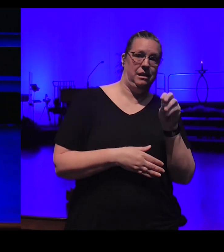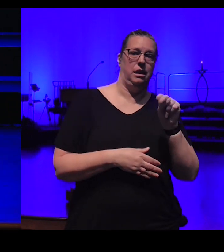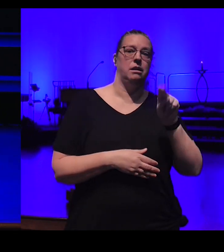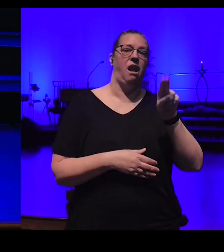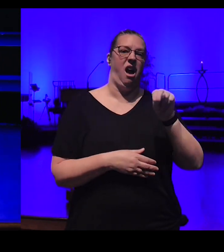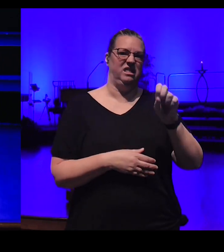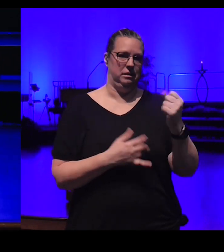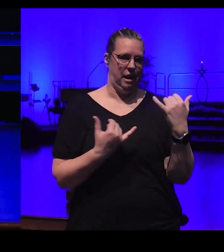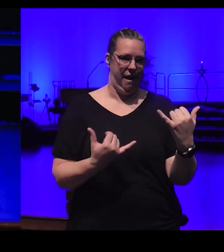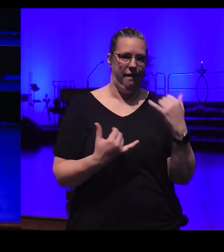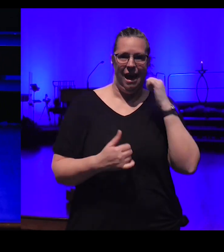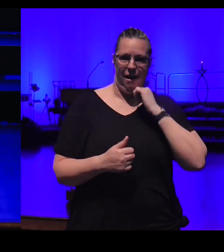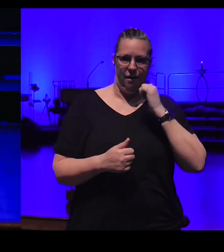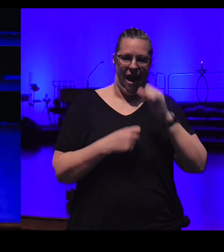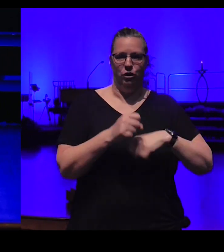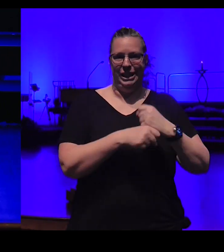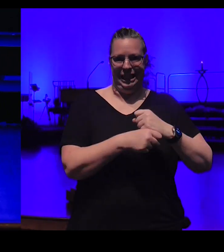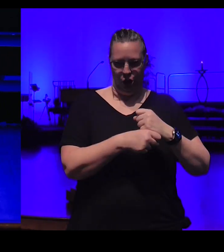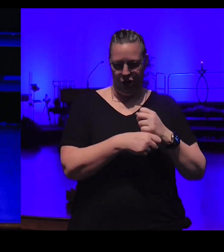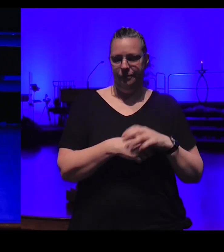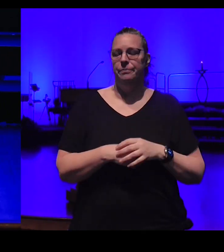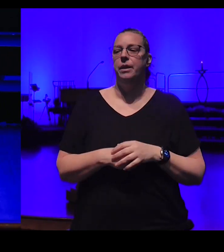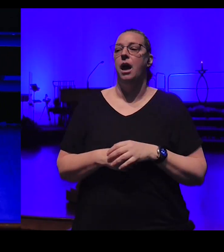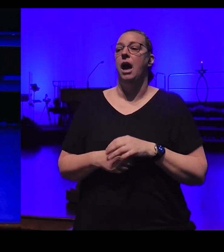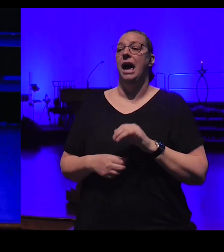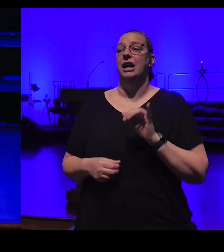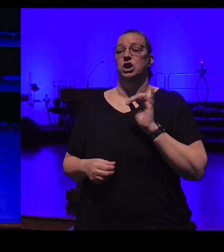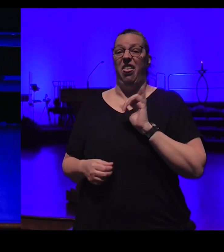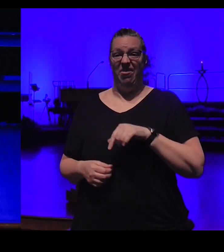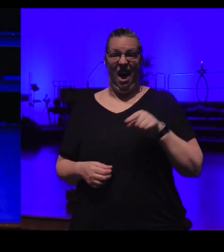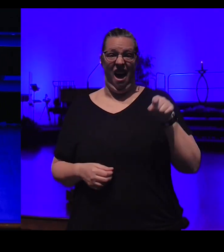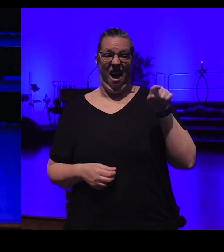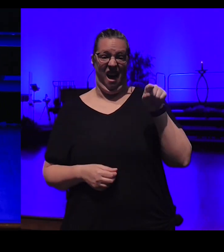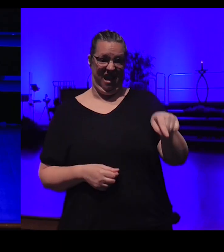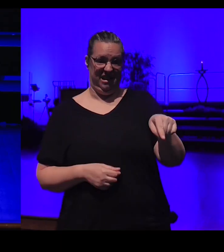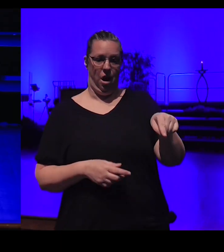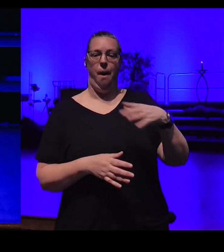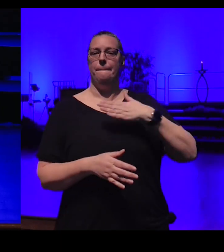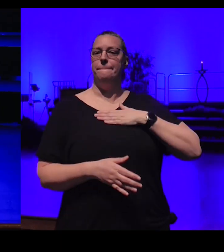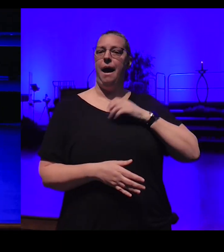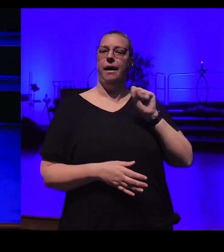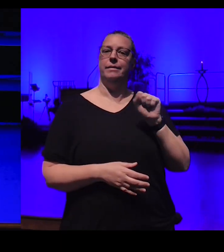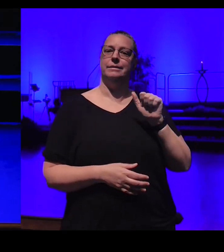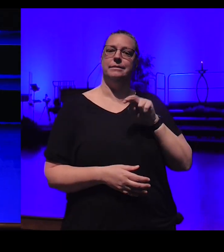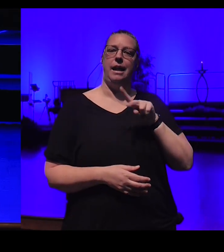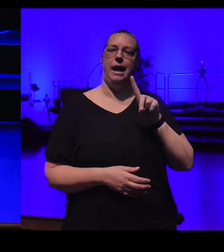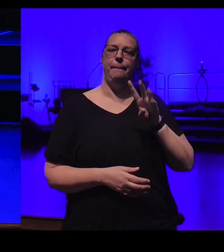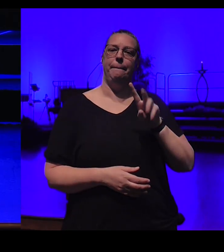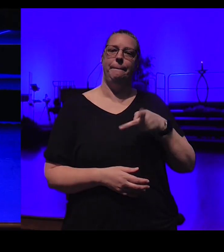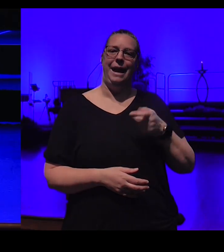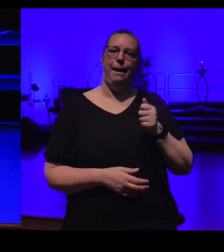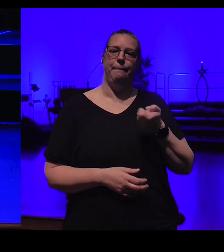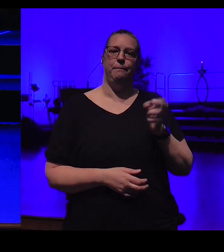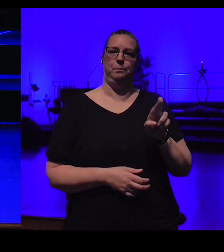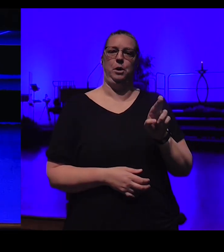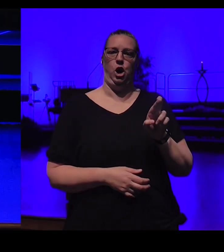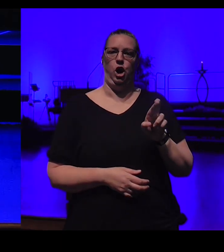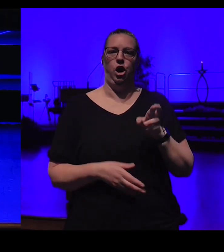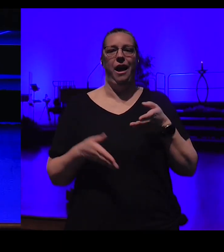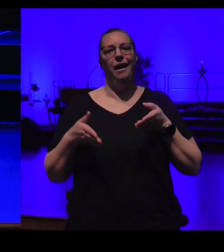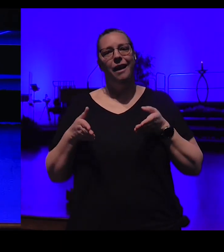And she said that nunnery was my sandpaper. It has polished my soul. And it allowed her to bring the fruits of